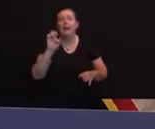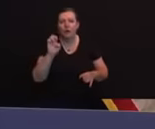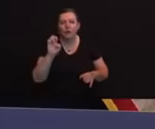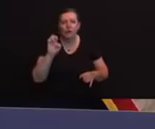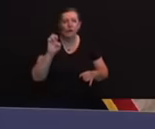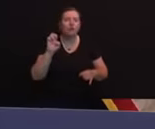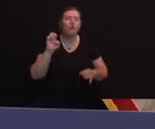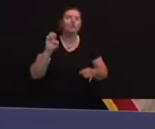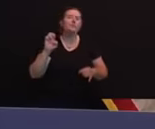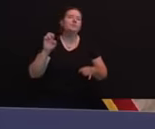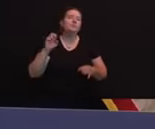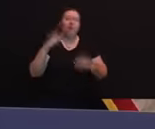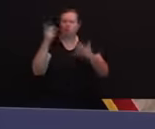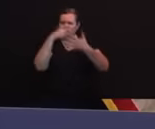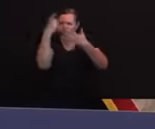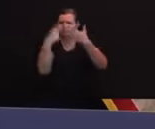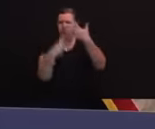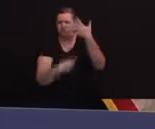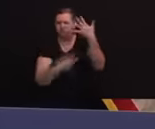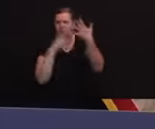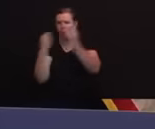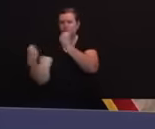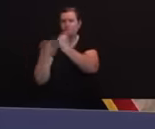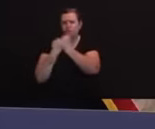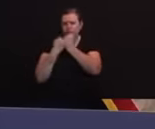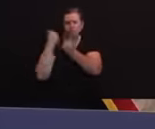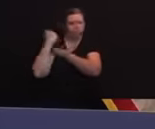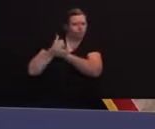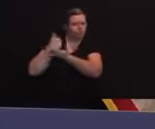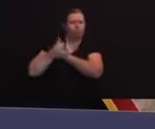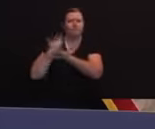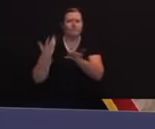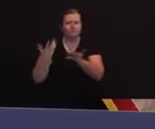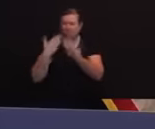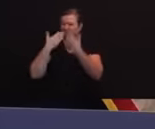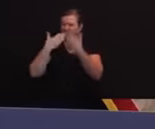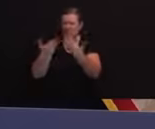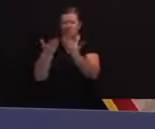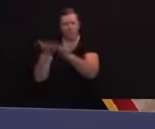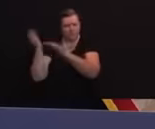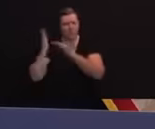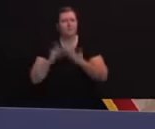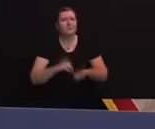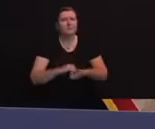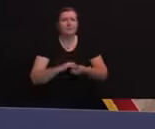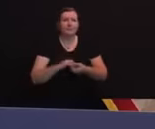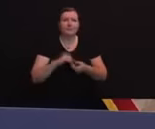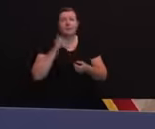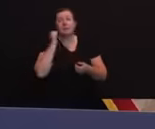effort. So moving on to my daily report, as the governor shared, our hospitals currently have